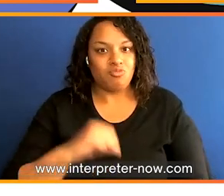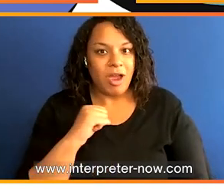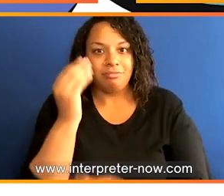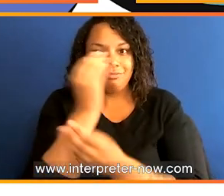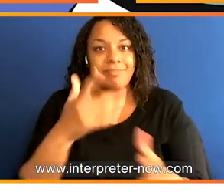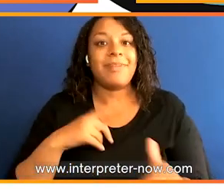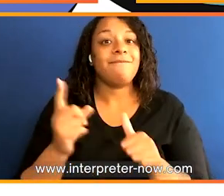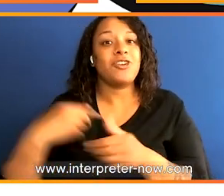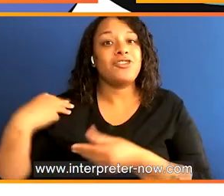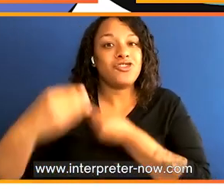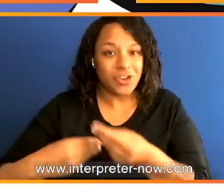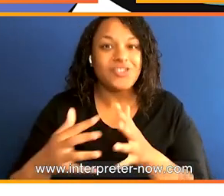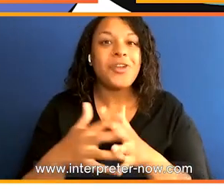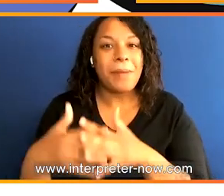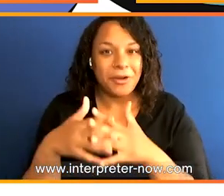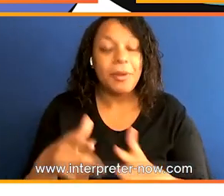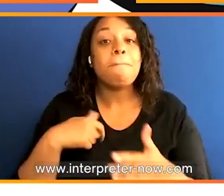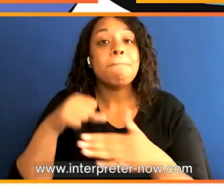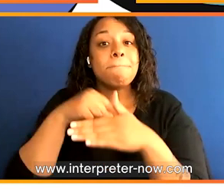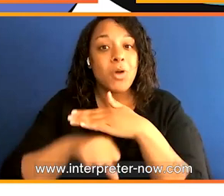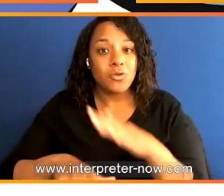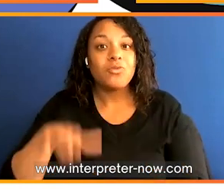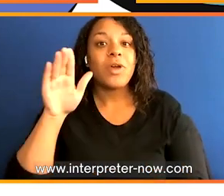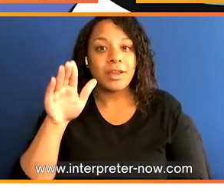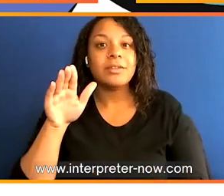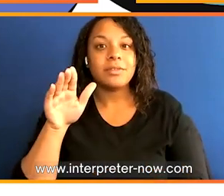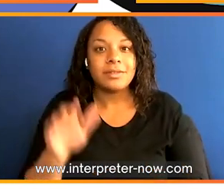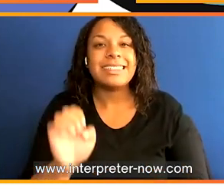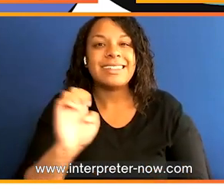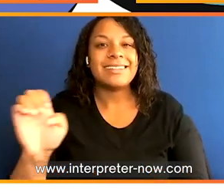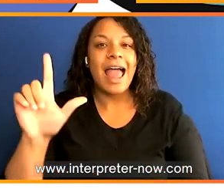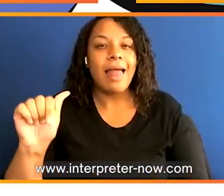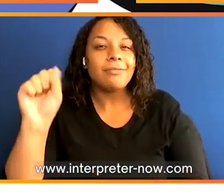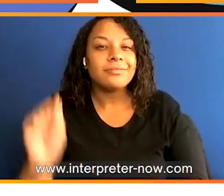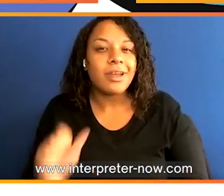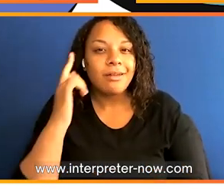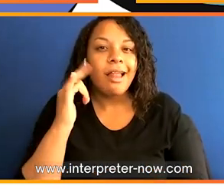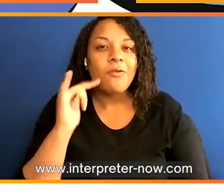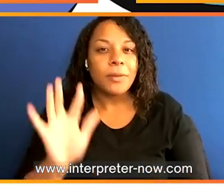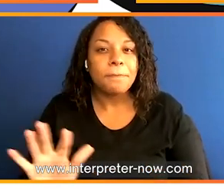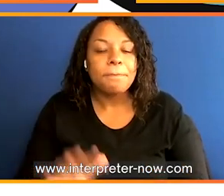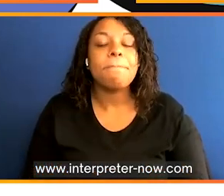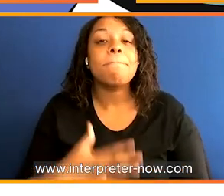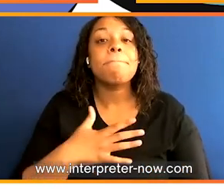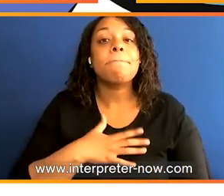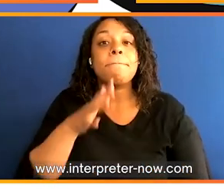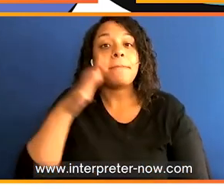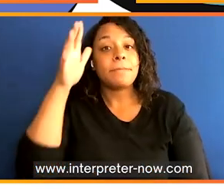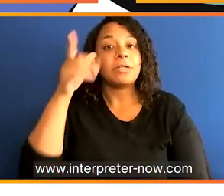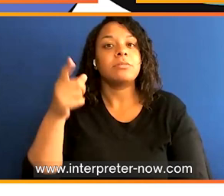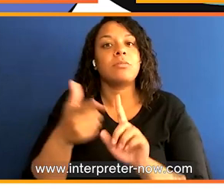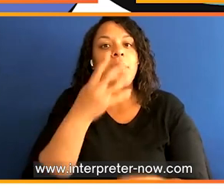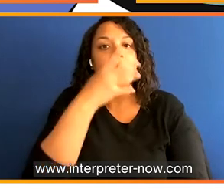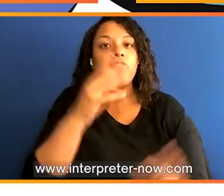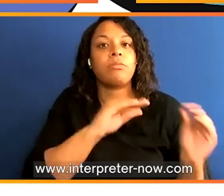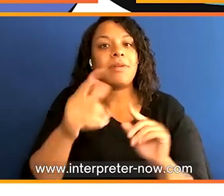I'm a first-generation American. So I was born and raised in East LA, Southern California. My mom and dad were immigrants